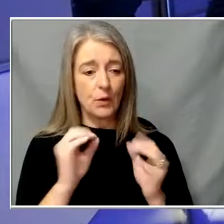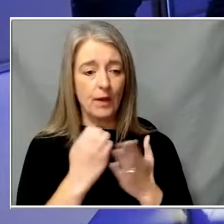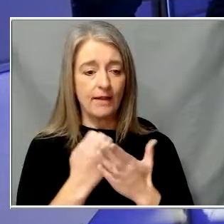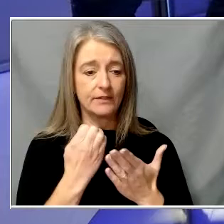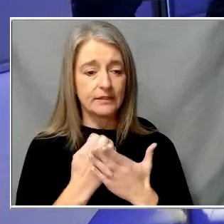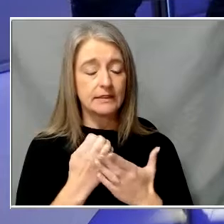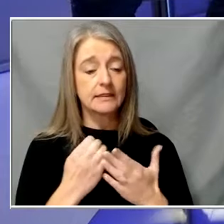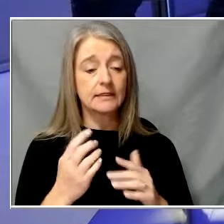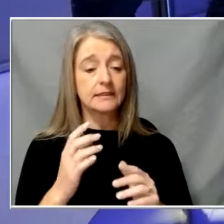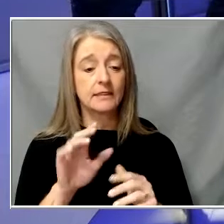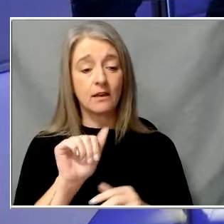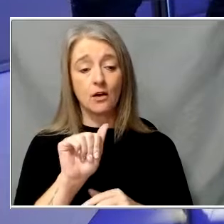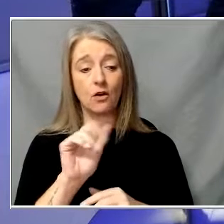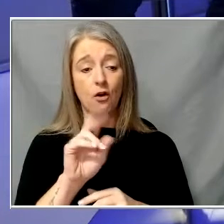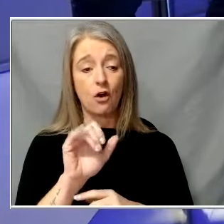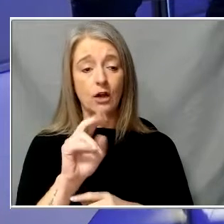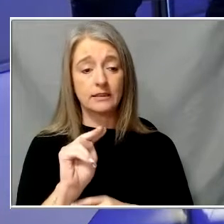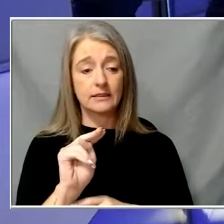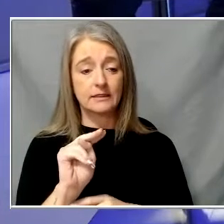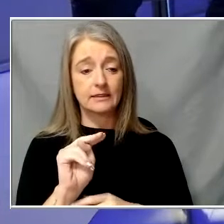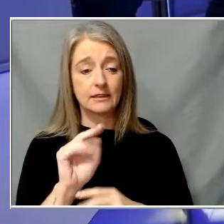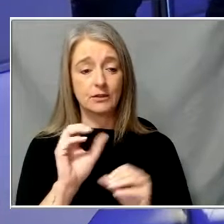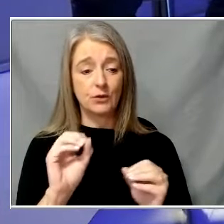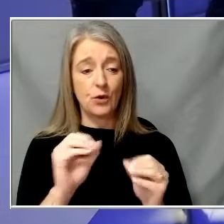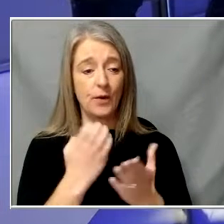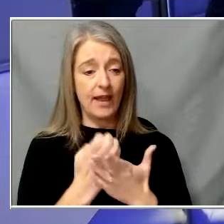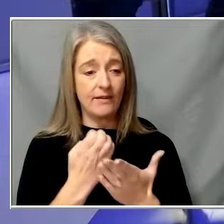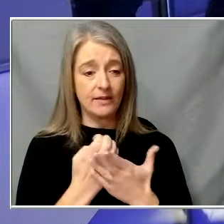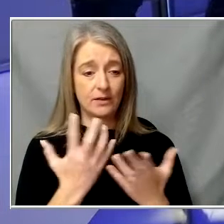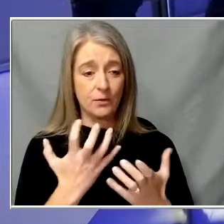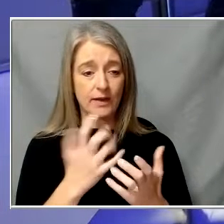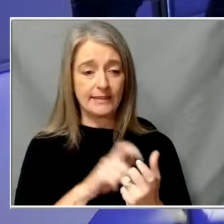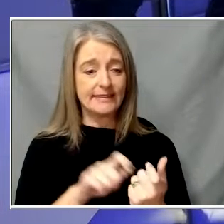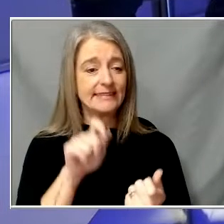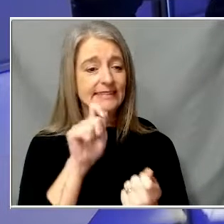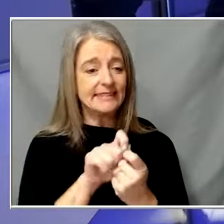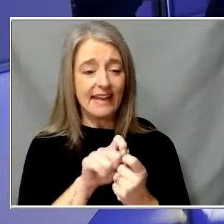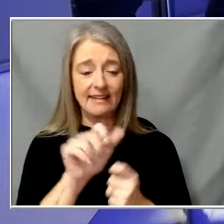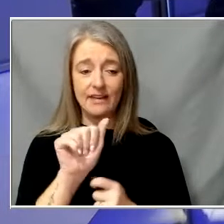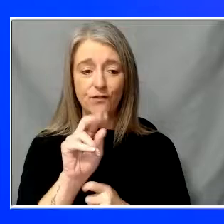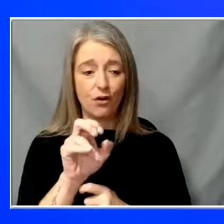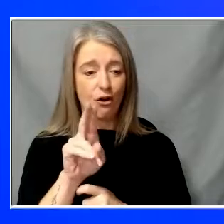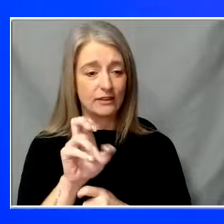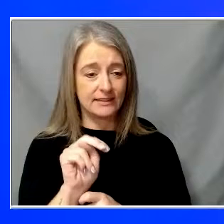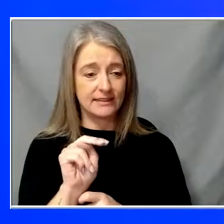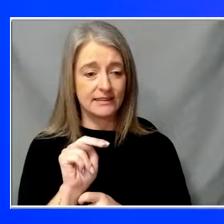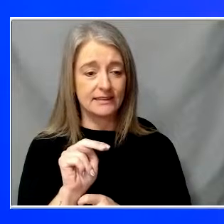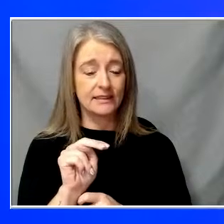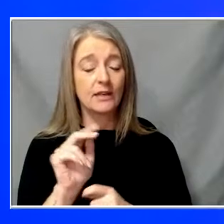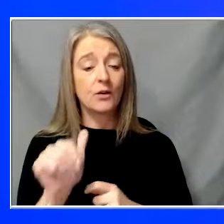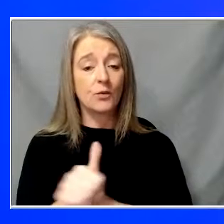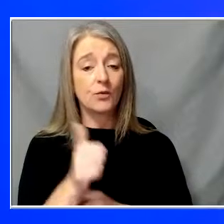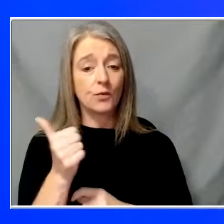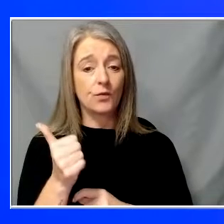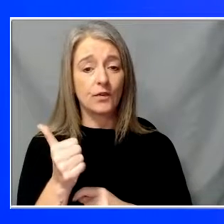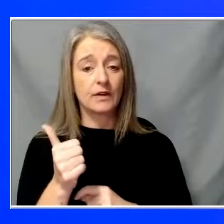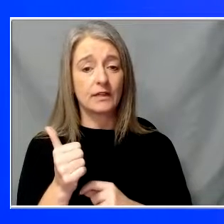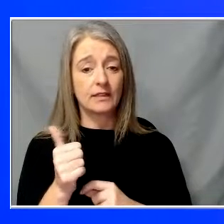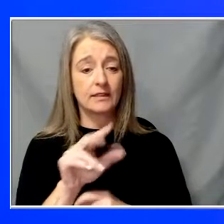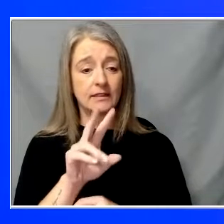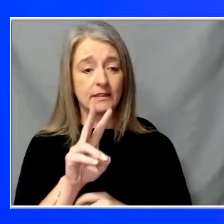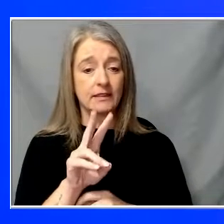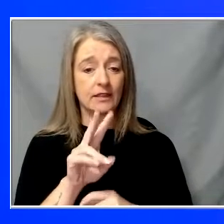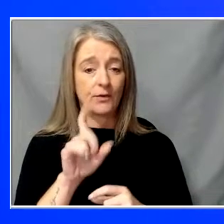as Austin's concerned, no evidence of disease is exactly where you want him. Exactly. So then on the other hand, we have the vigilantly